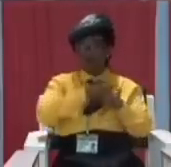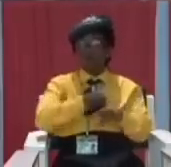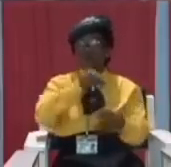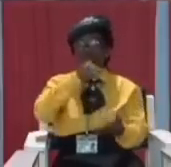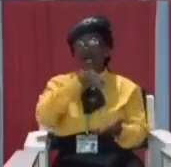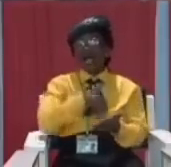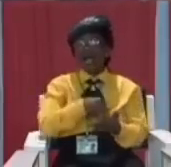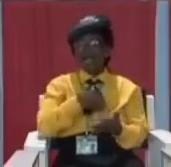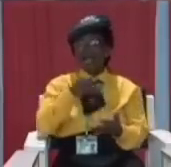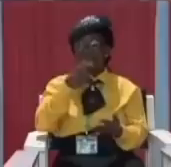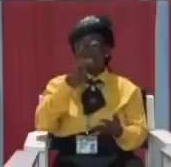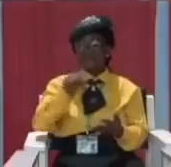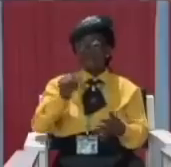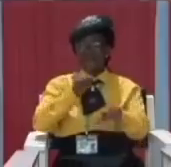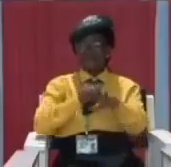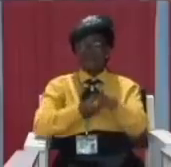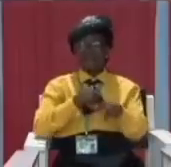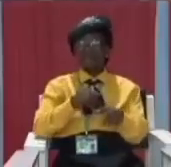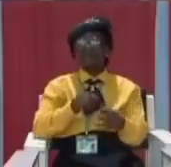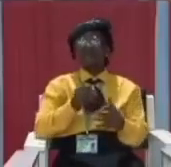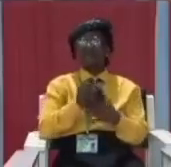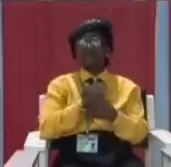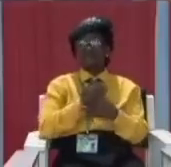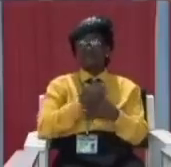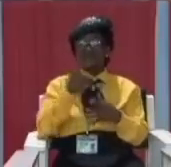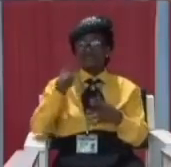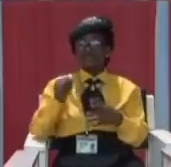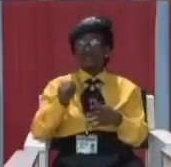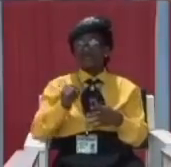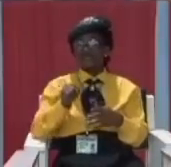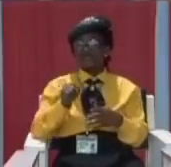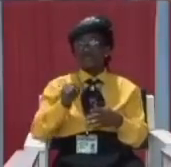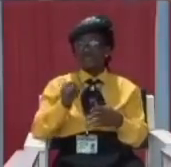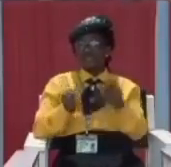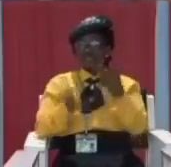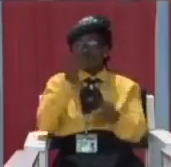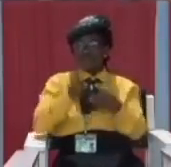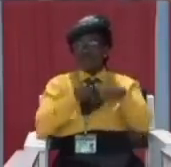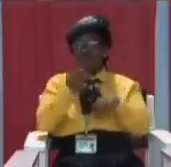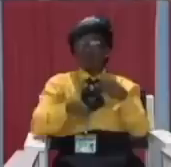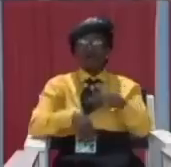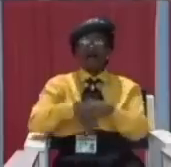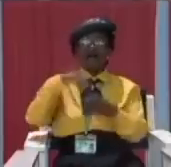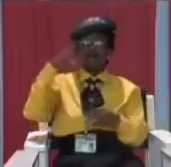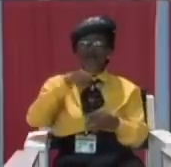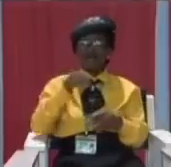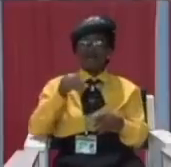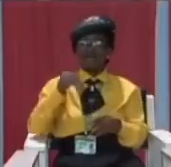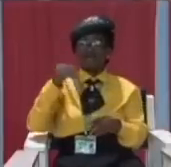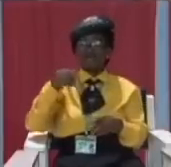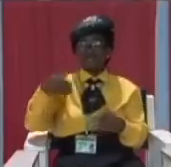the period between the fire going out and a new fire being lit